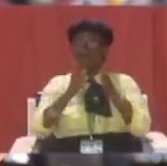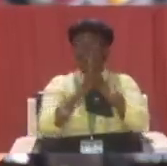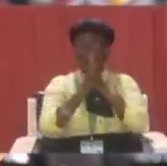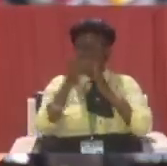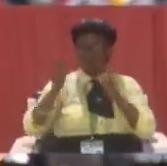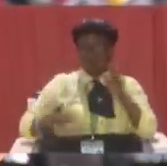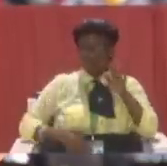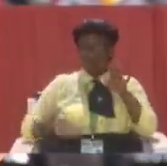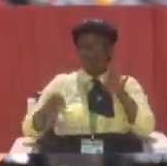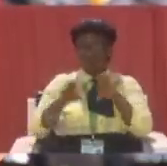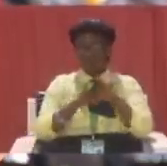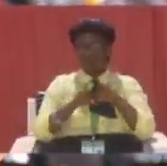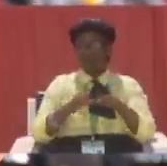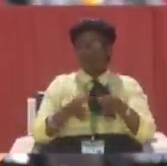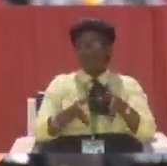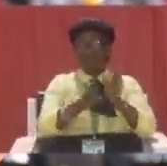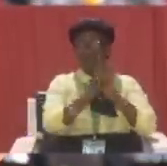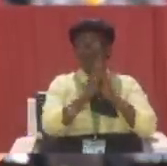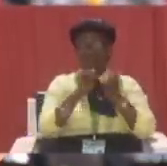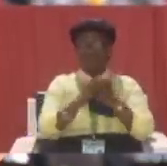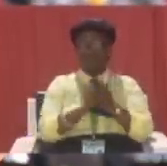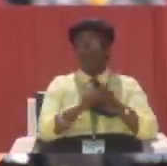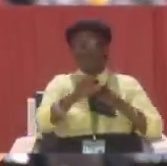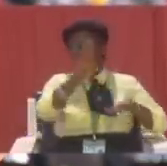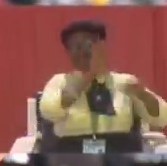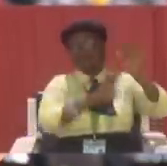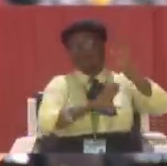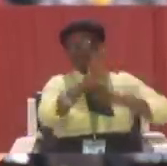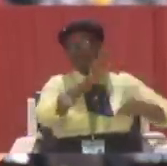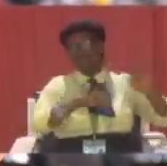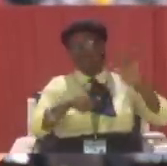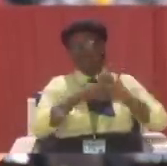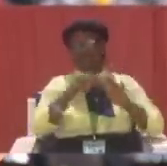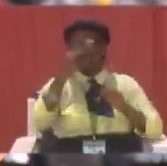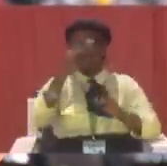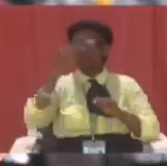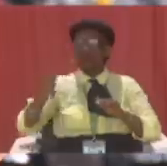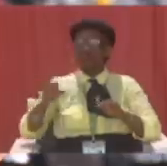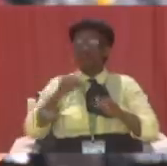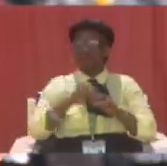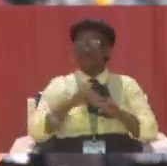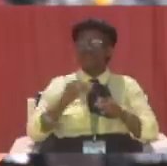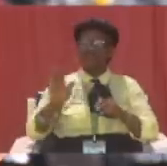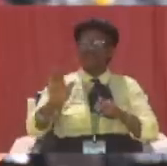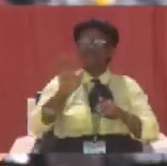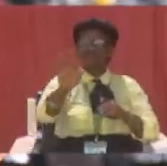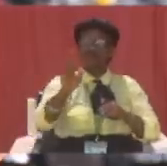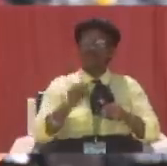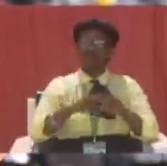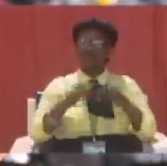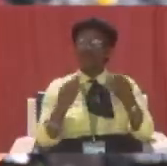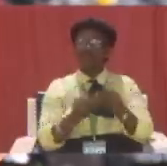ask the generational causes in your family be terminated,